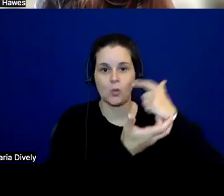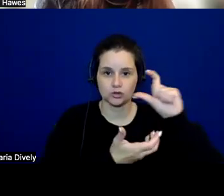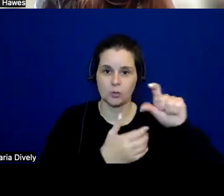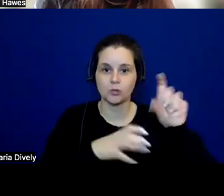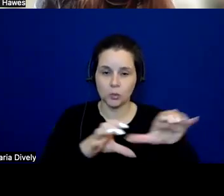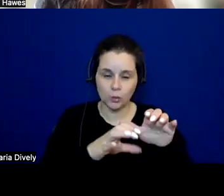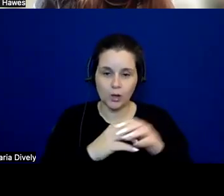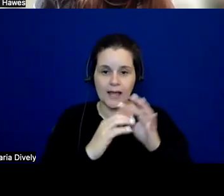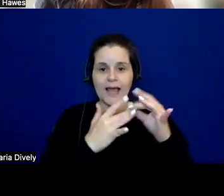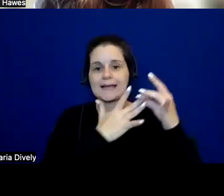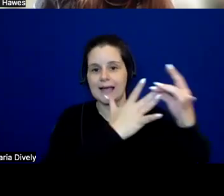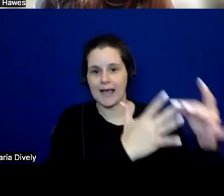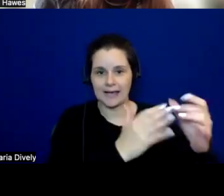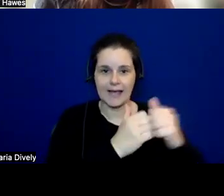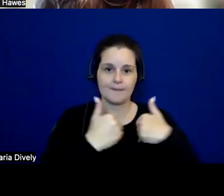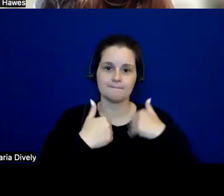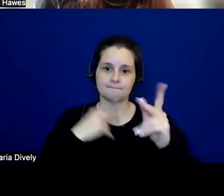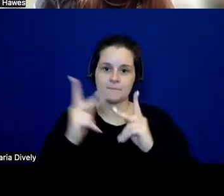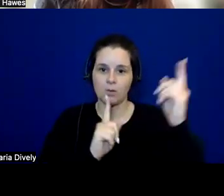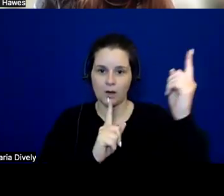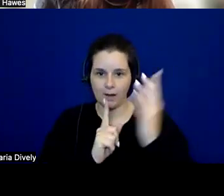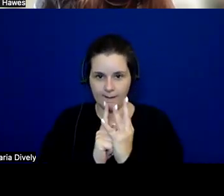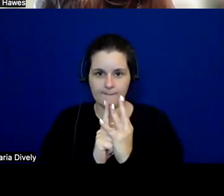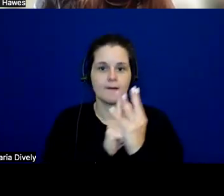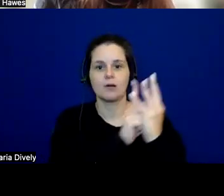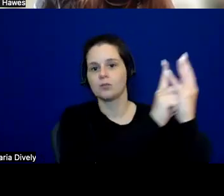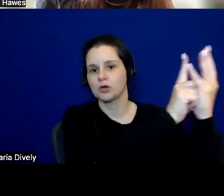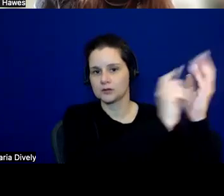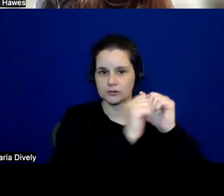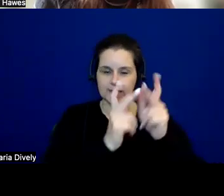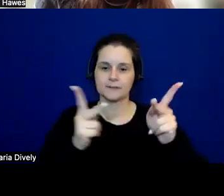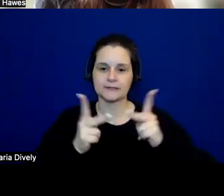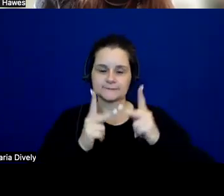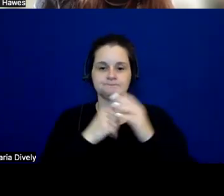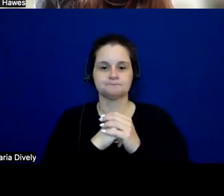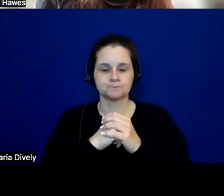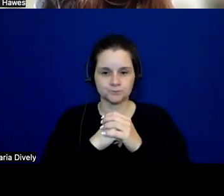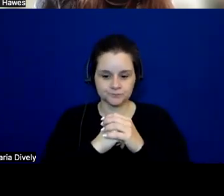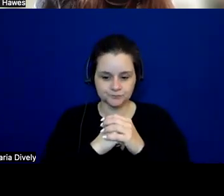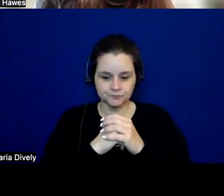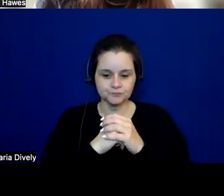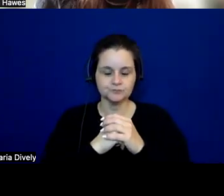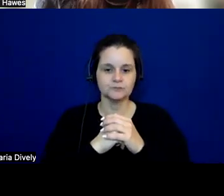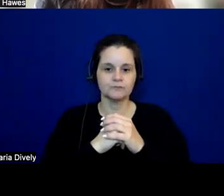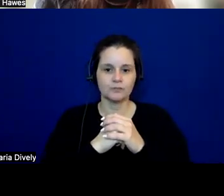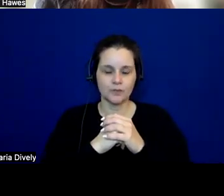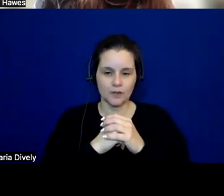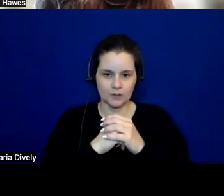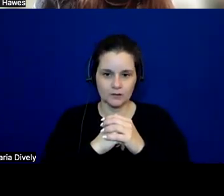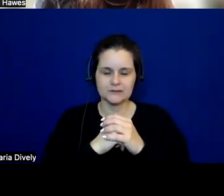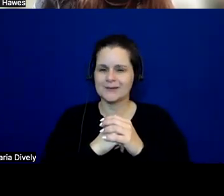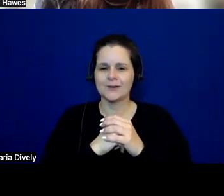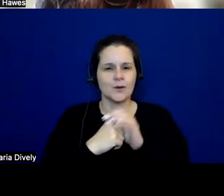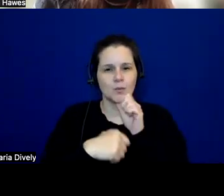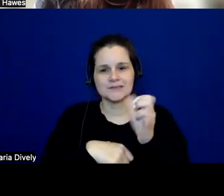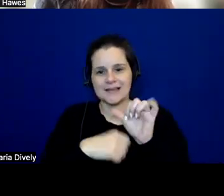and guide it there, and have people come and bring them to that place. Um, so it wasn't